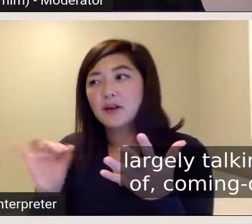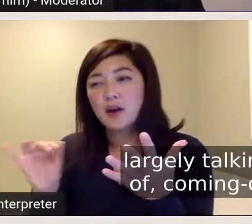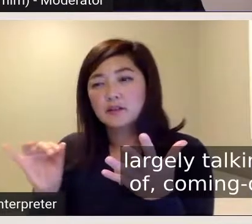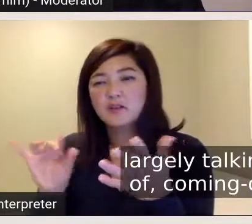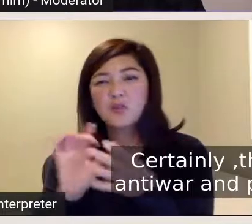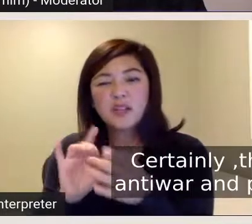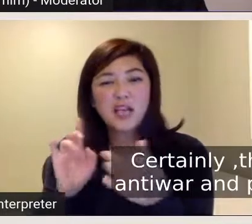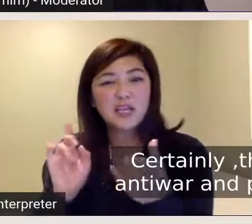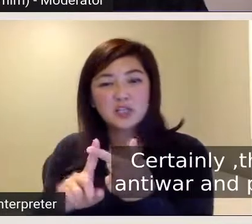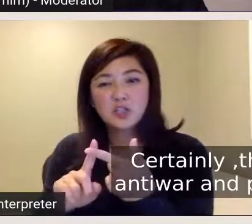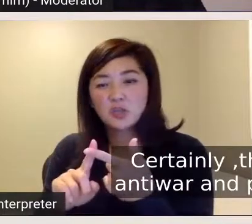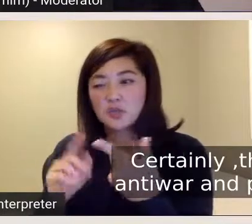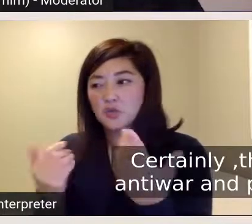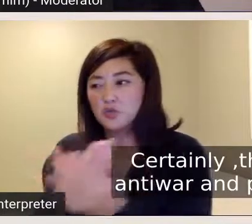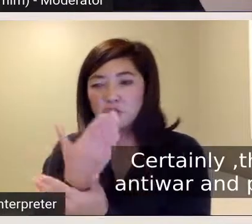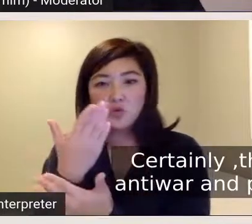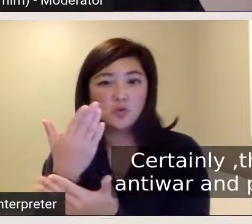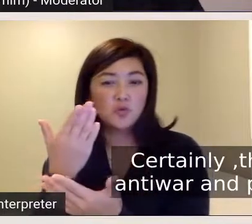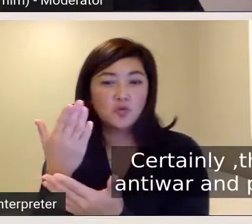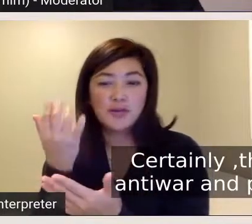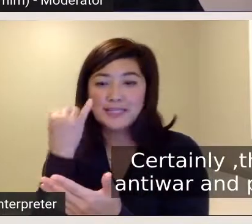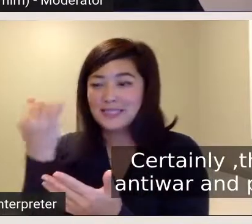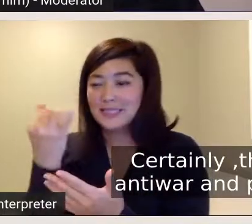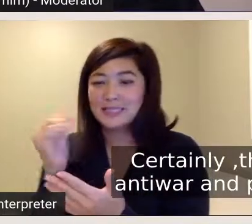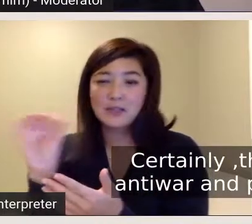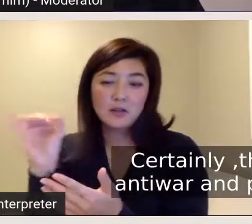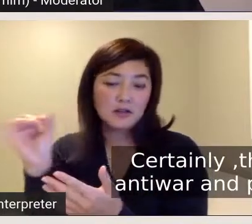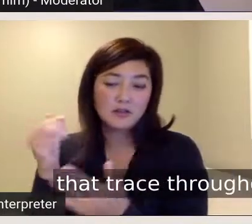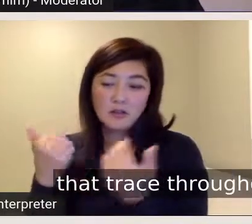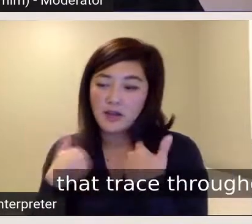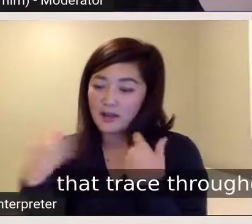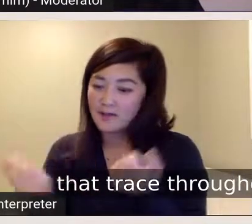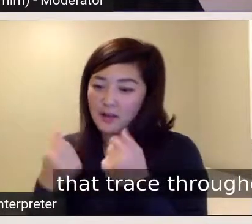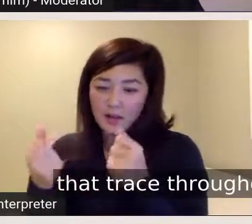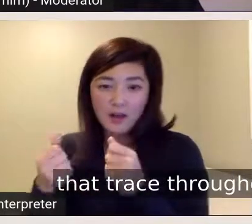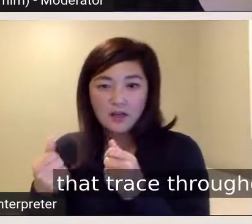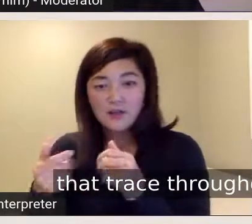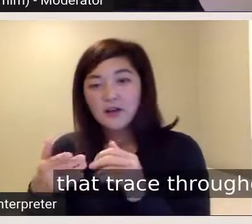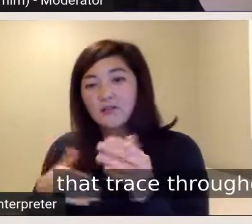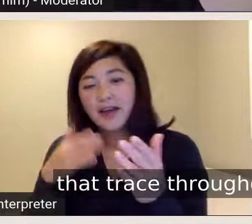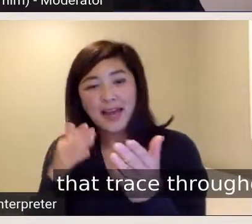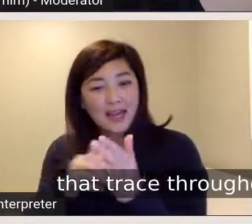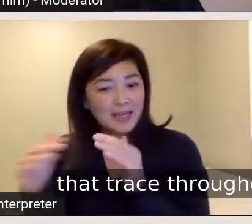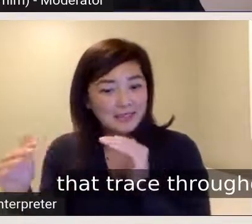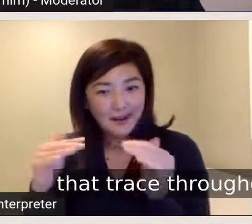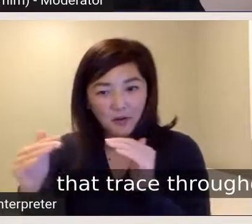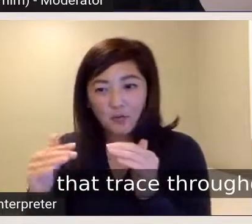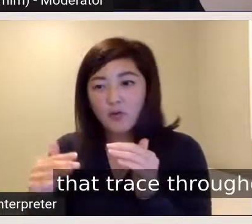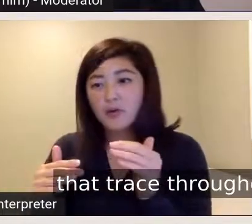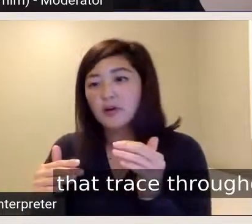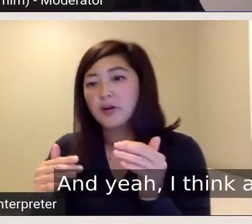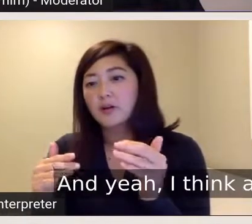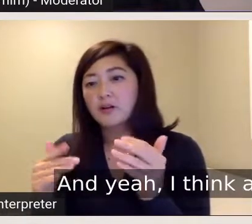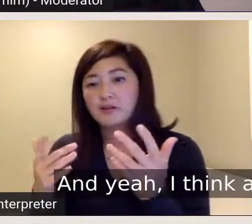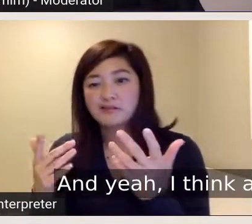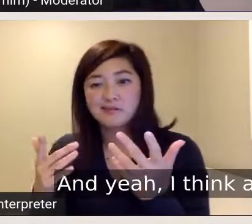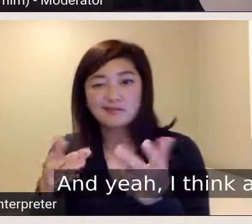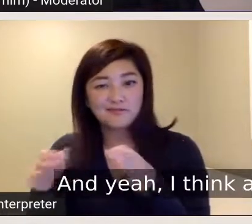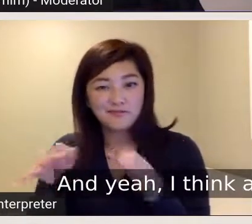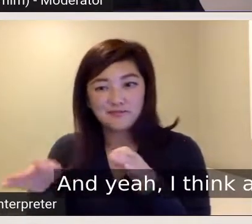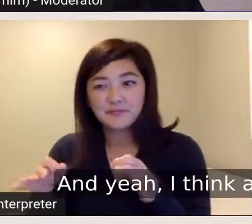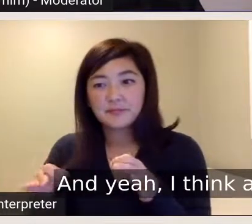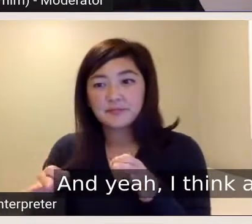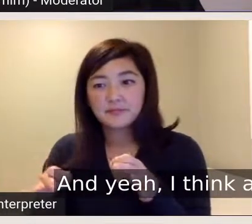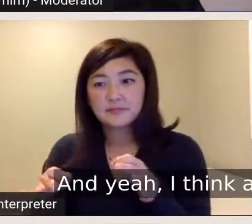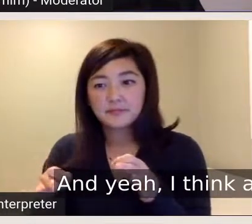issues. Certainly there's a lot of anti-war and pacifist themes that trace throughout his filmic career. And yeah,